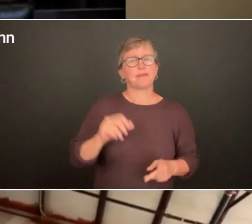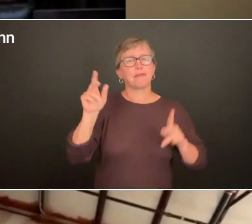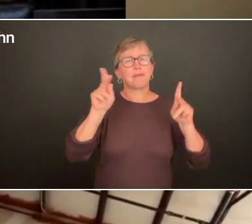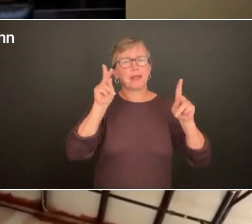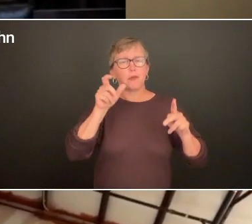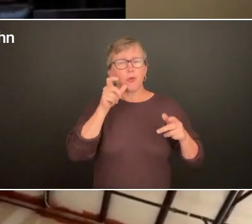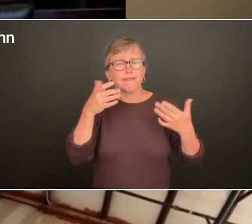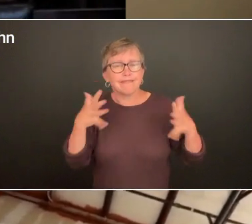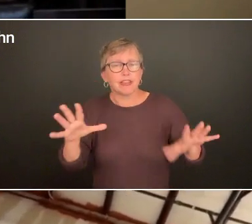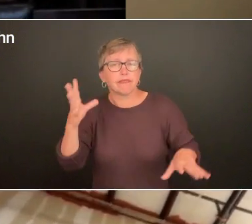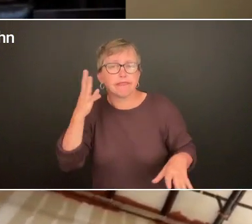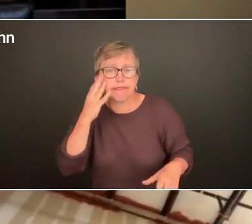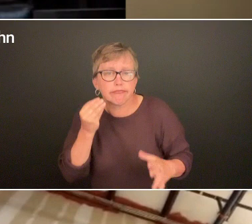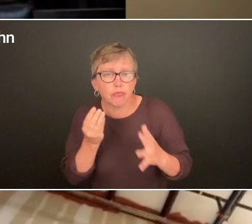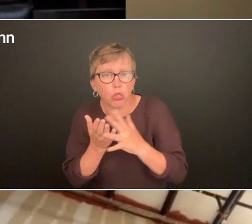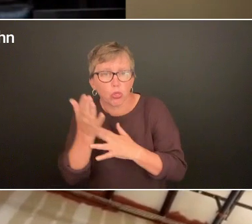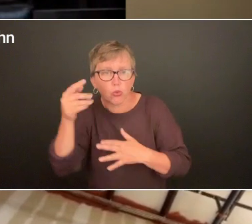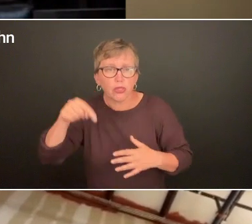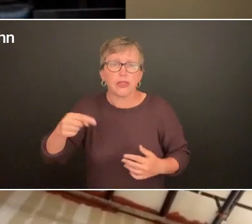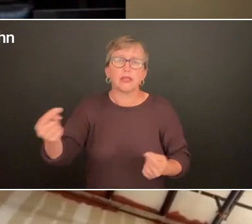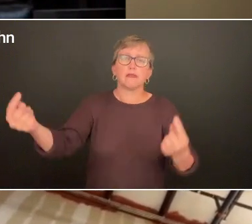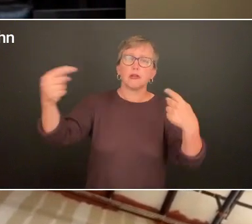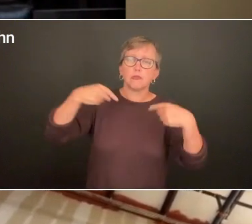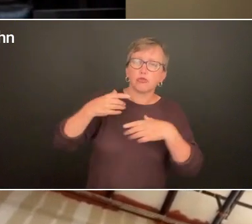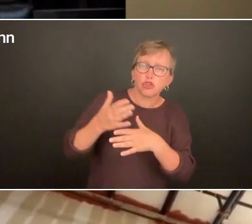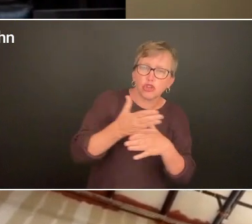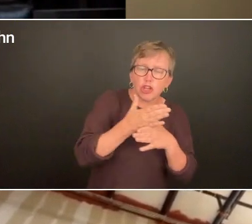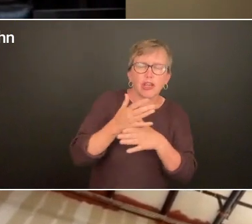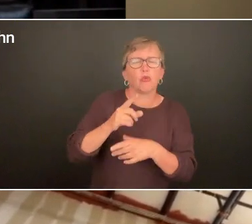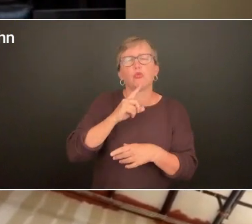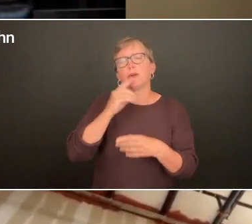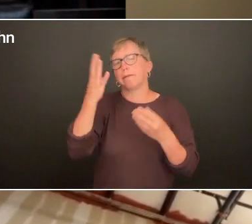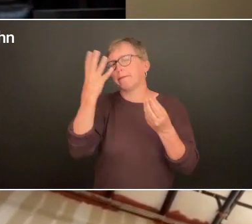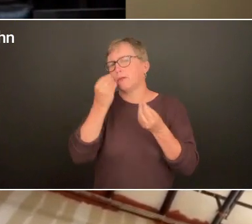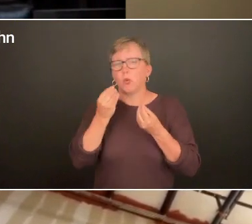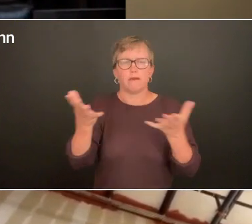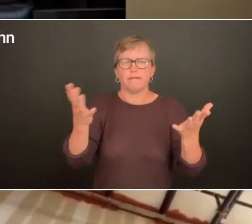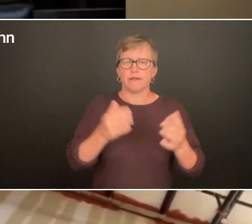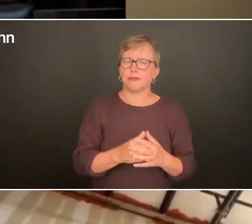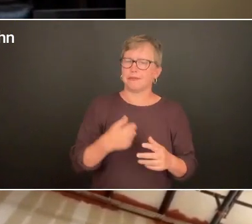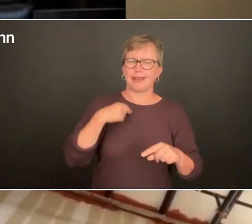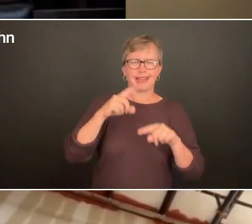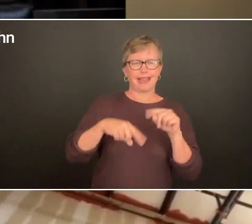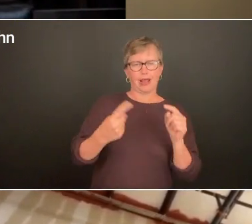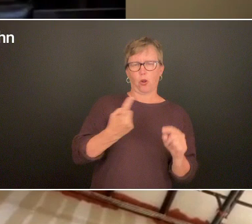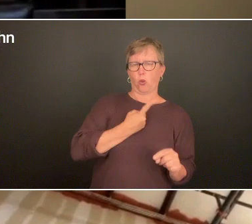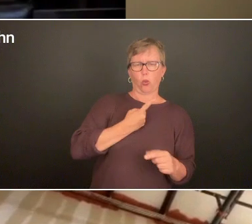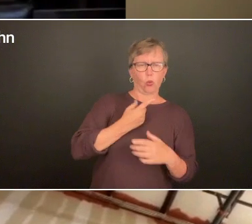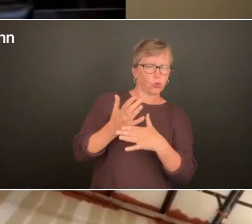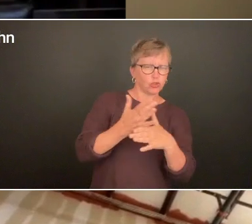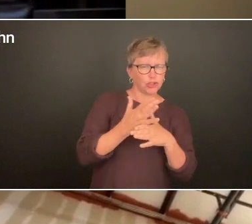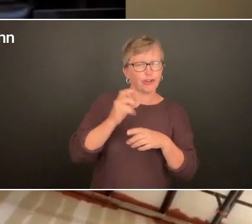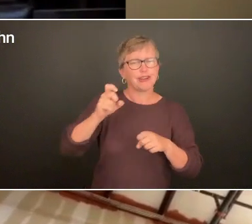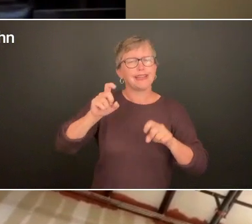individuals who are experiencing this coming on to my webinars and to do this, because I know that I'm